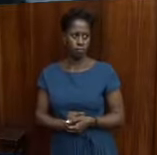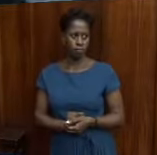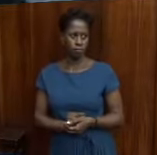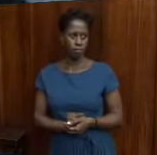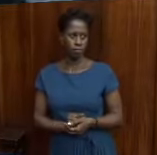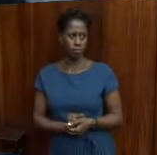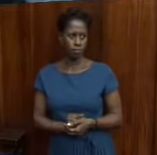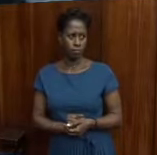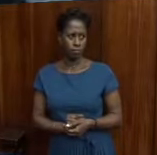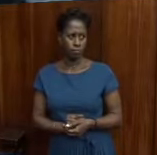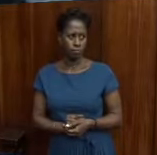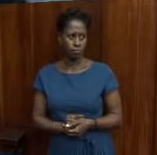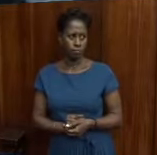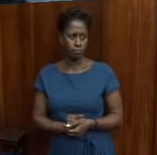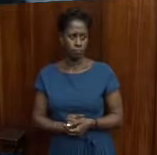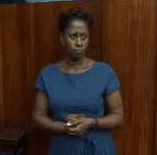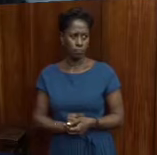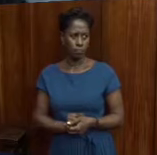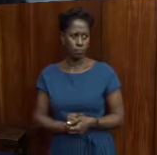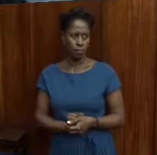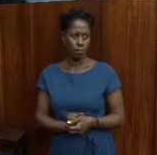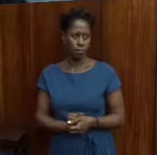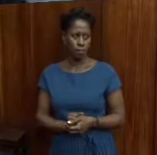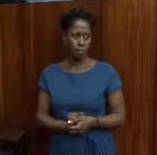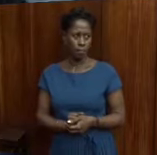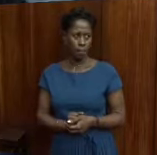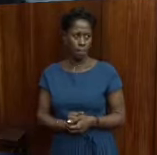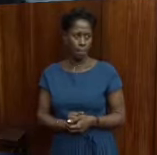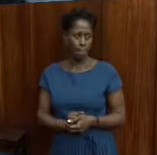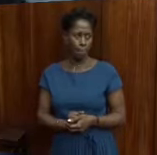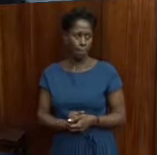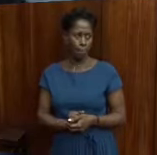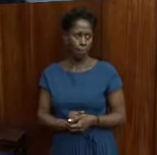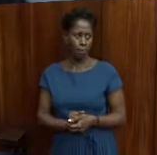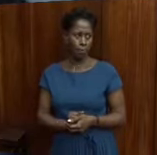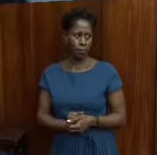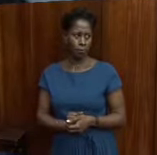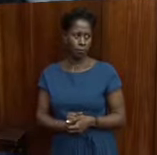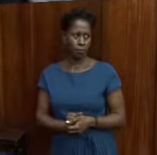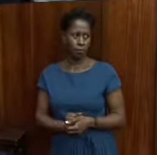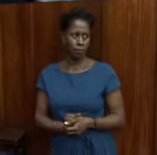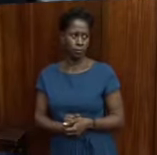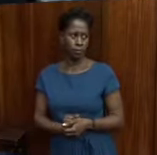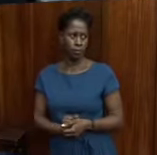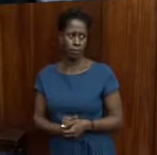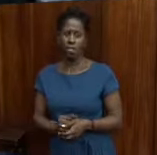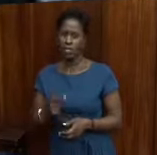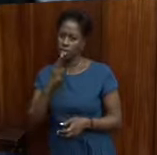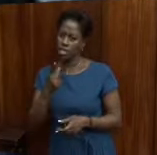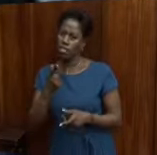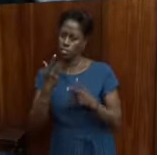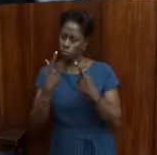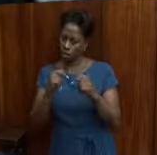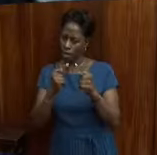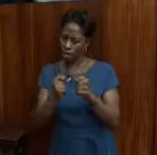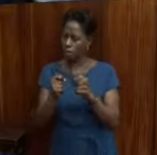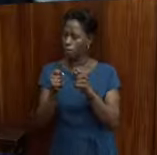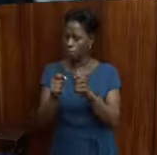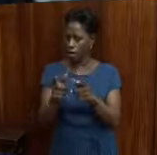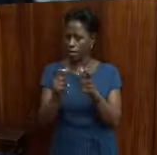mitigated. Despite the project being under the fast-track process, the review indicated that the project, as